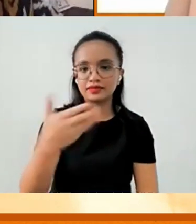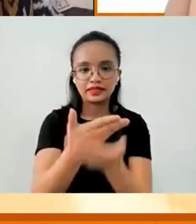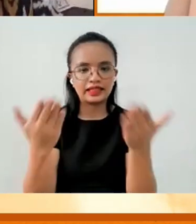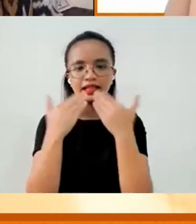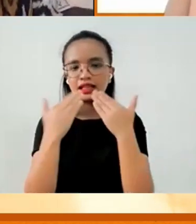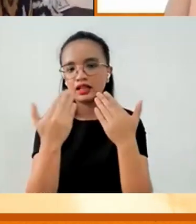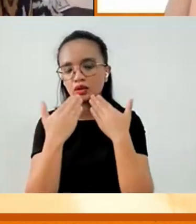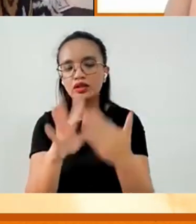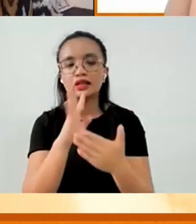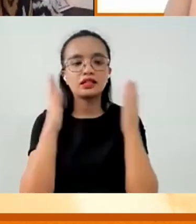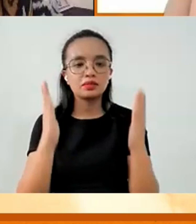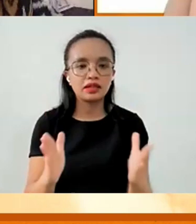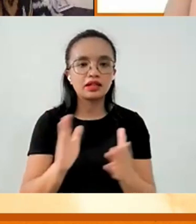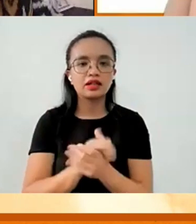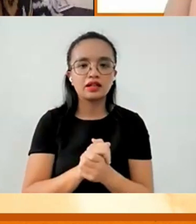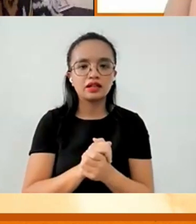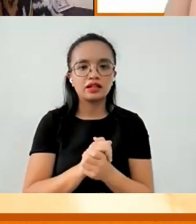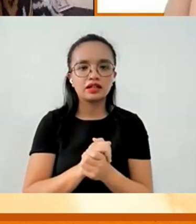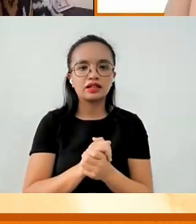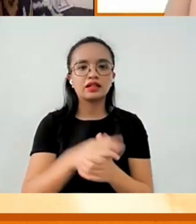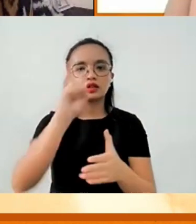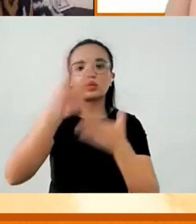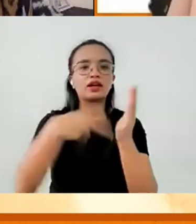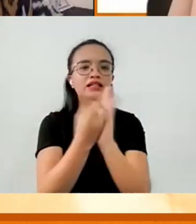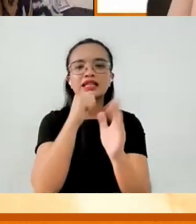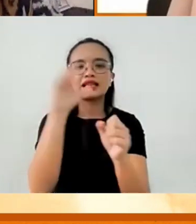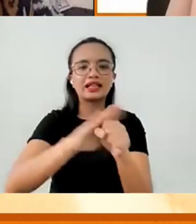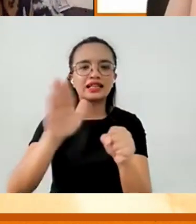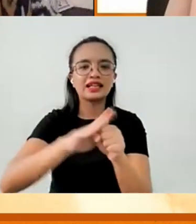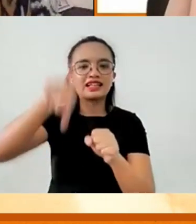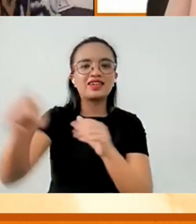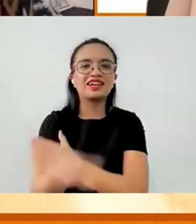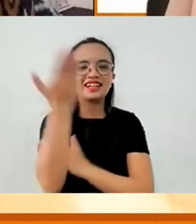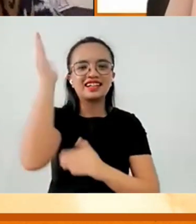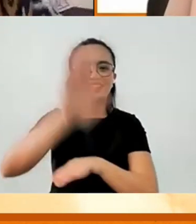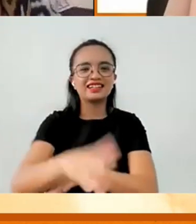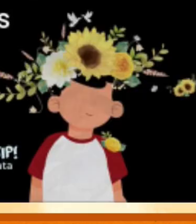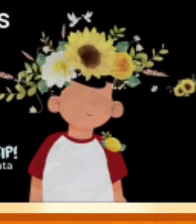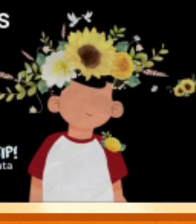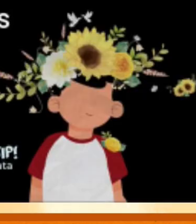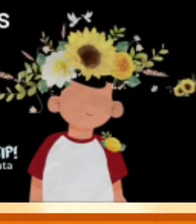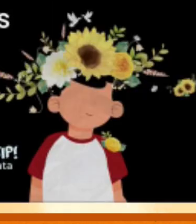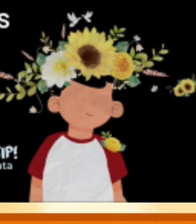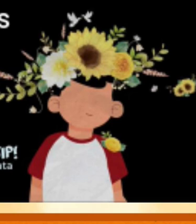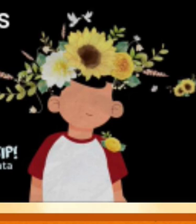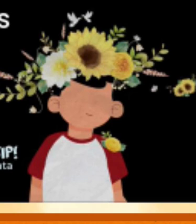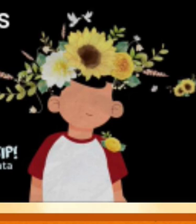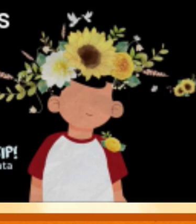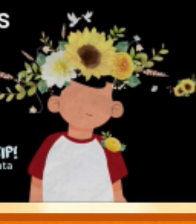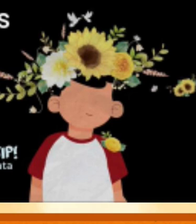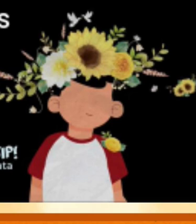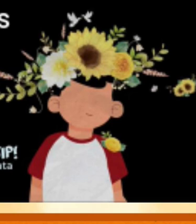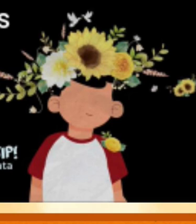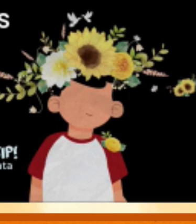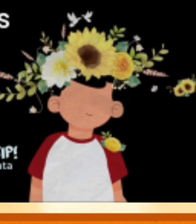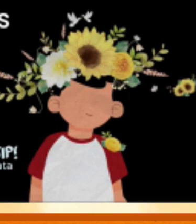speakers. 2 hours is not enough. We should have a whole day for the 3 of them. But thank you again. And now let's hear the